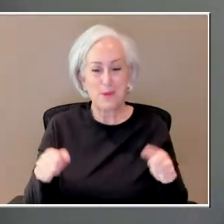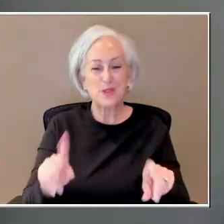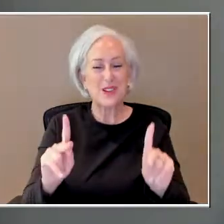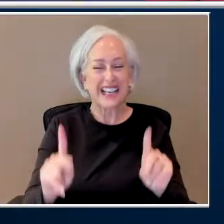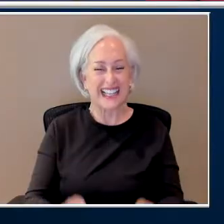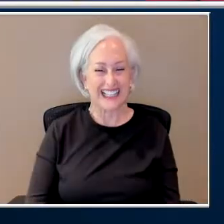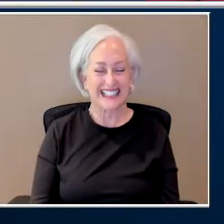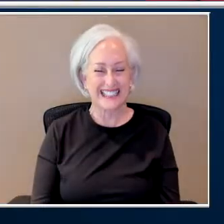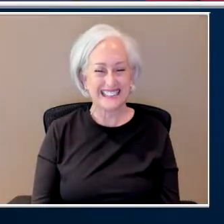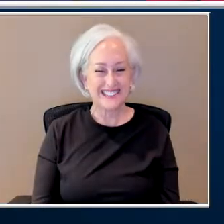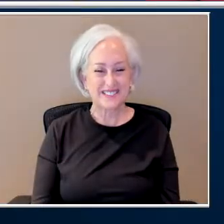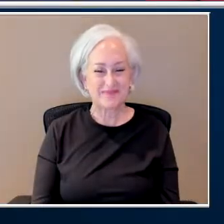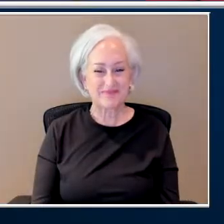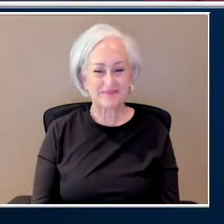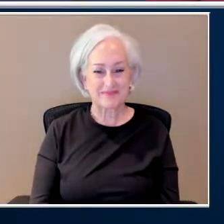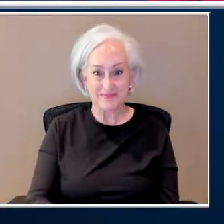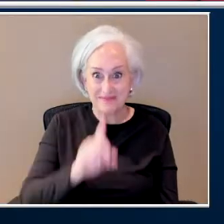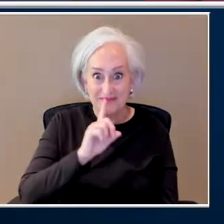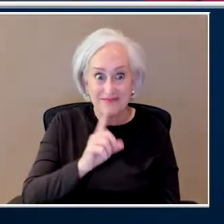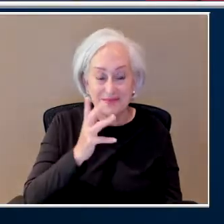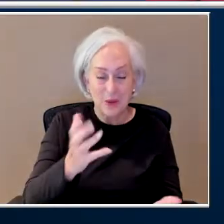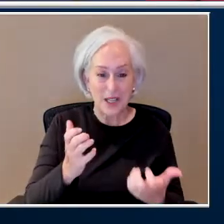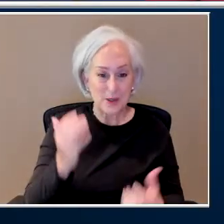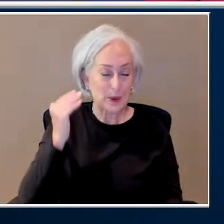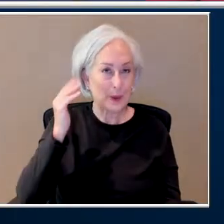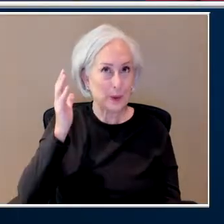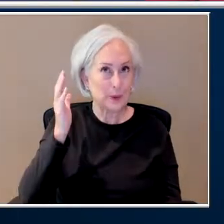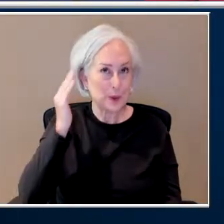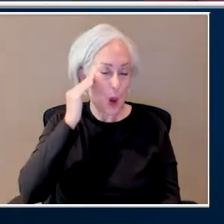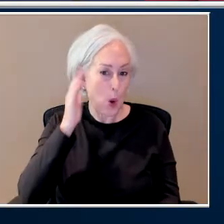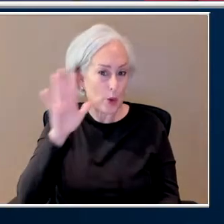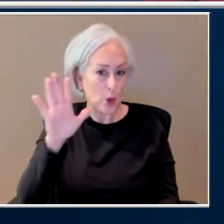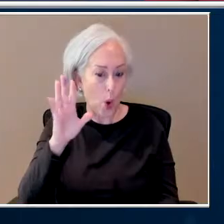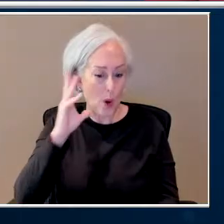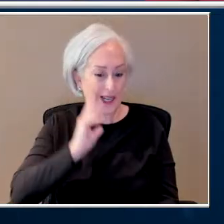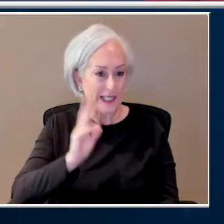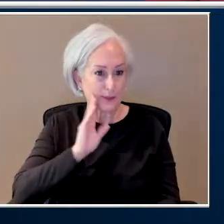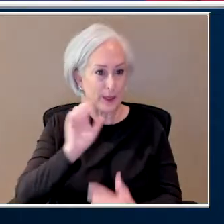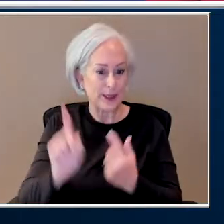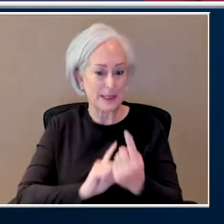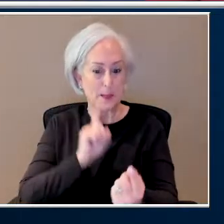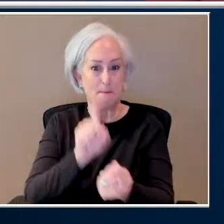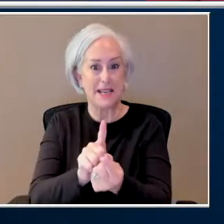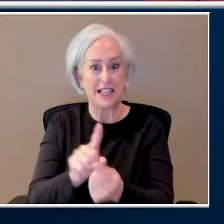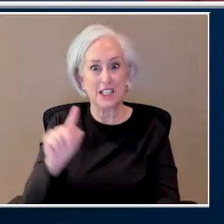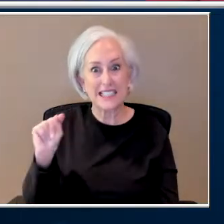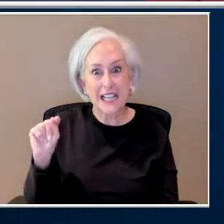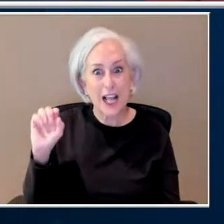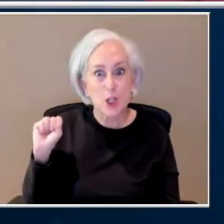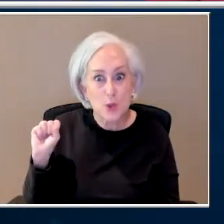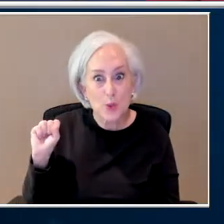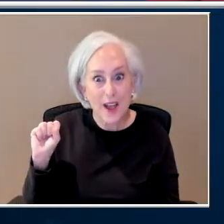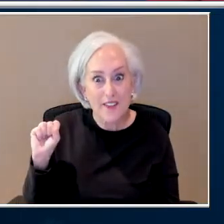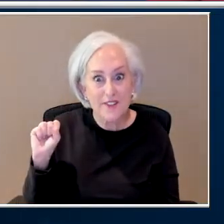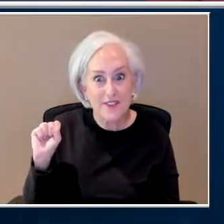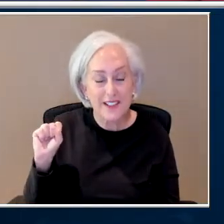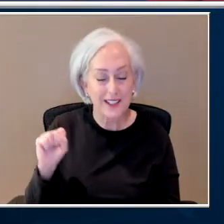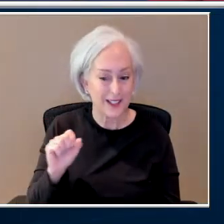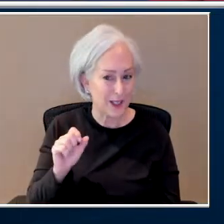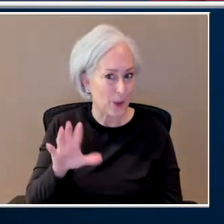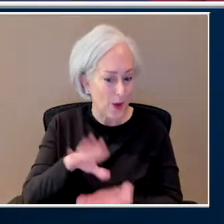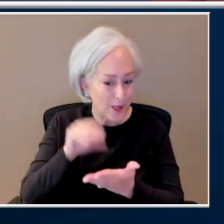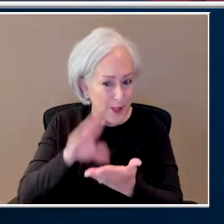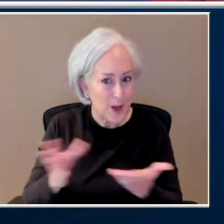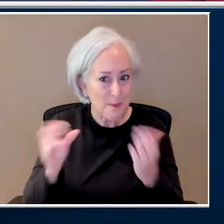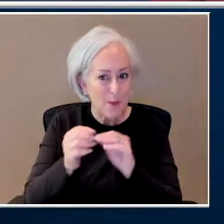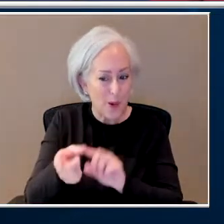Well, we really want to hear about your experience meeting Taylor Swift. We're going to hear about that in just a little bit. Very exciting. But